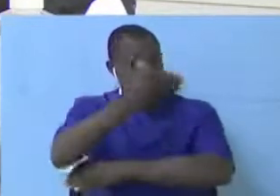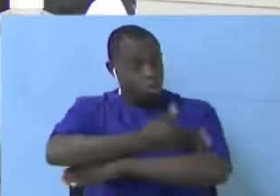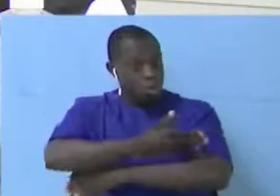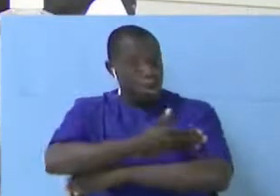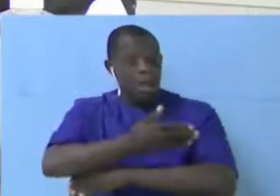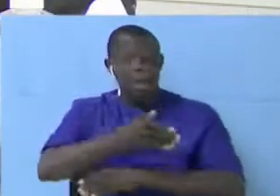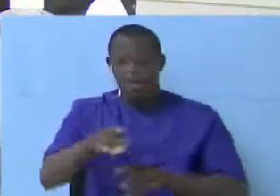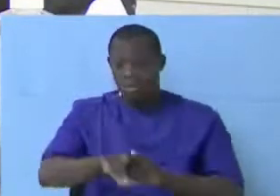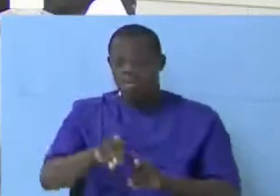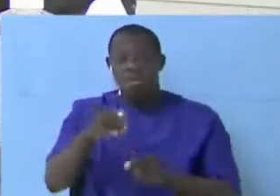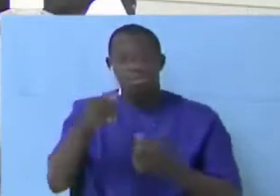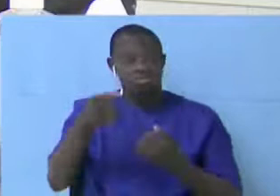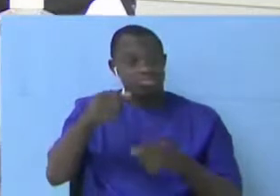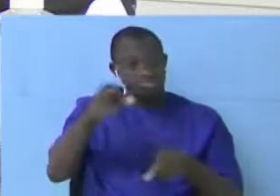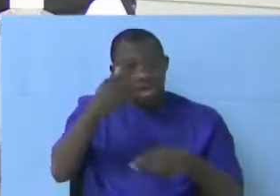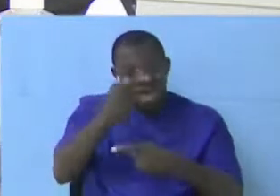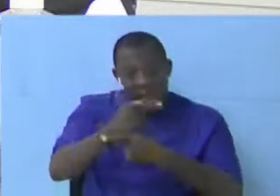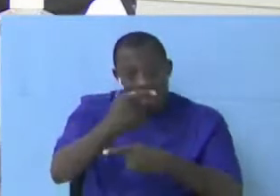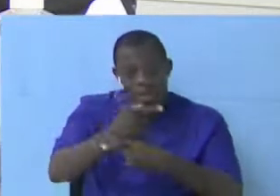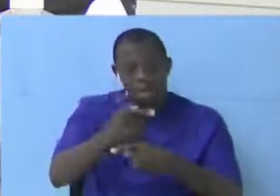I